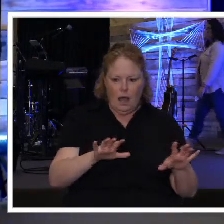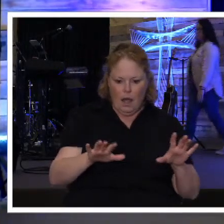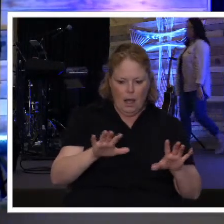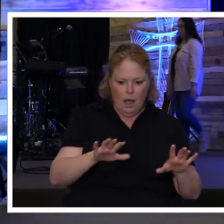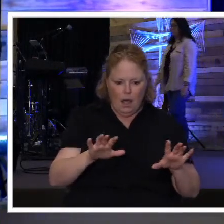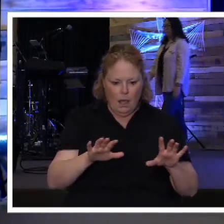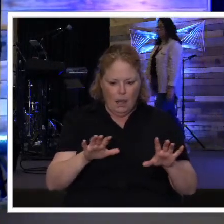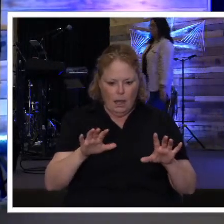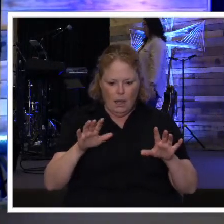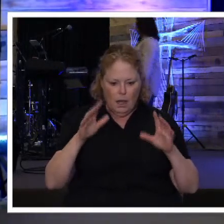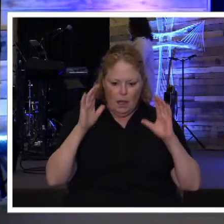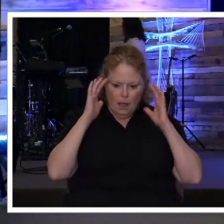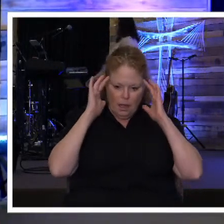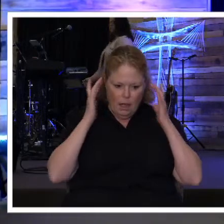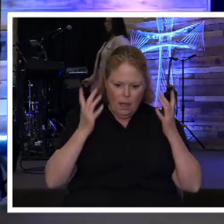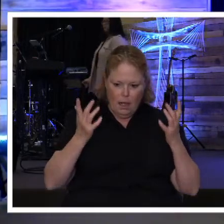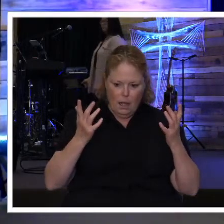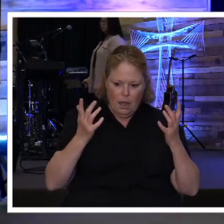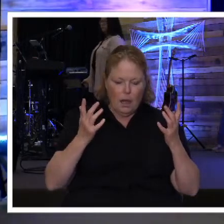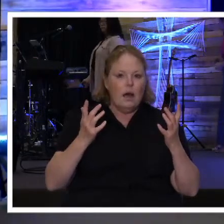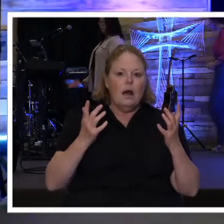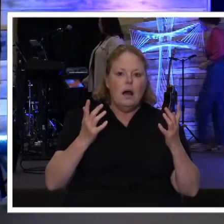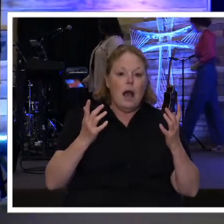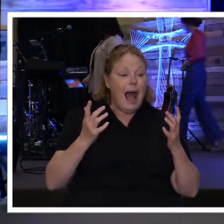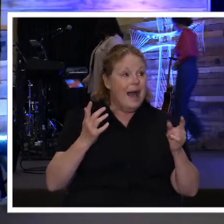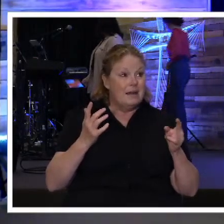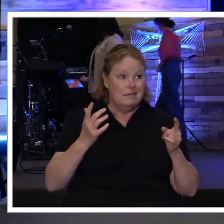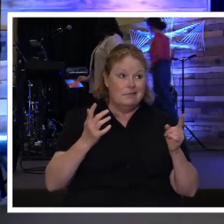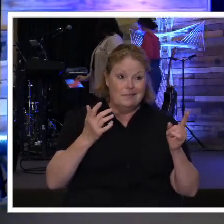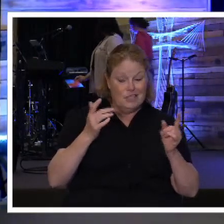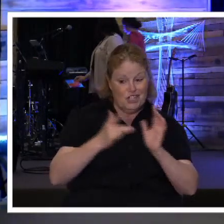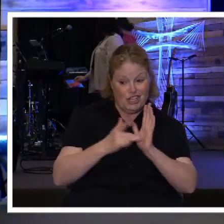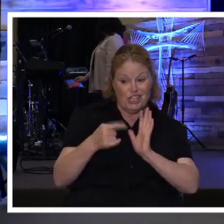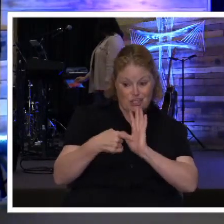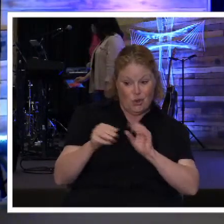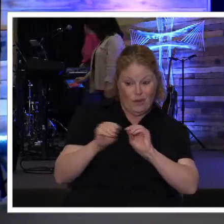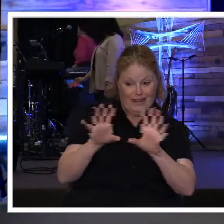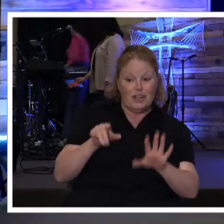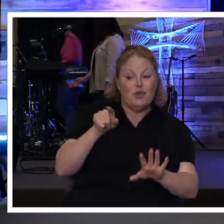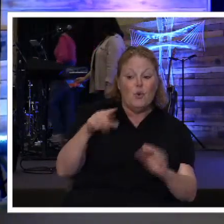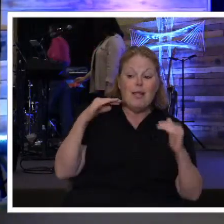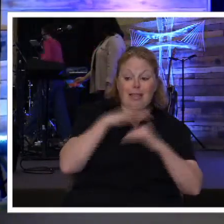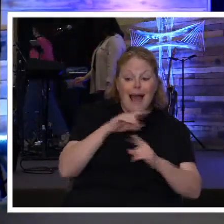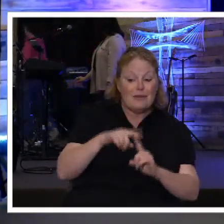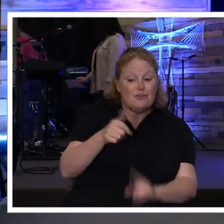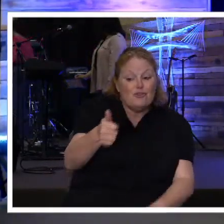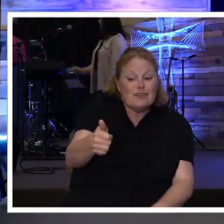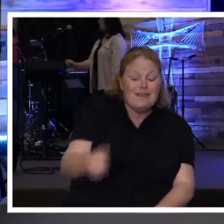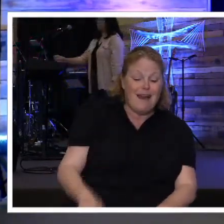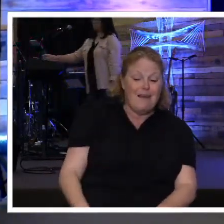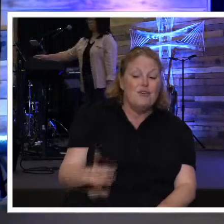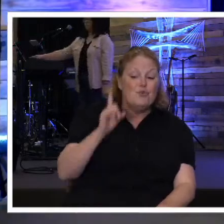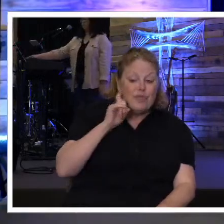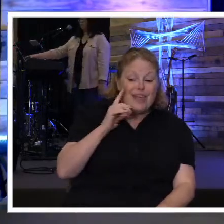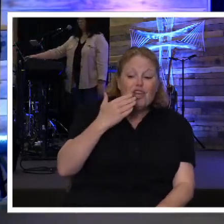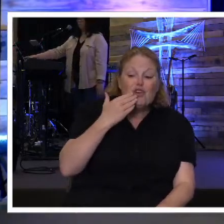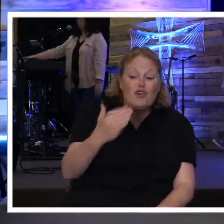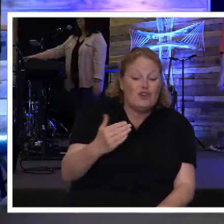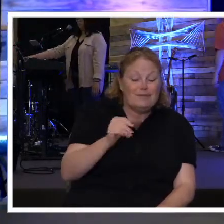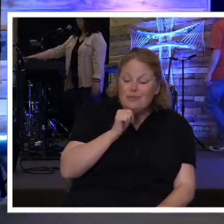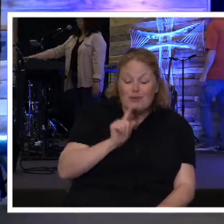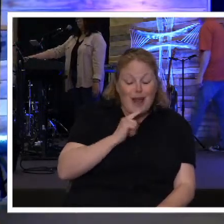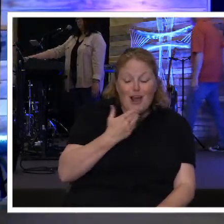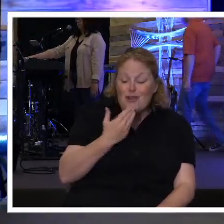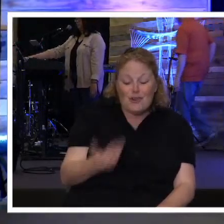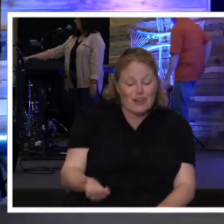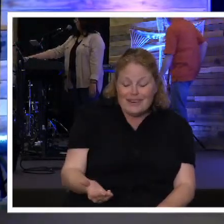shook him up. And it told the young man, you are living in denial about everything. I believe